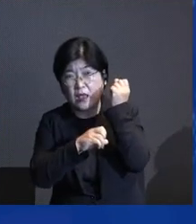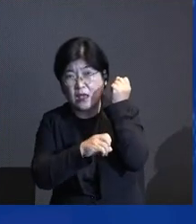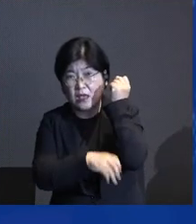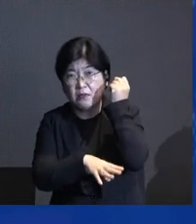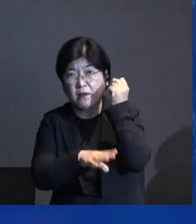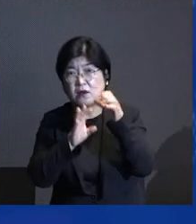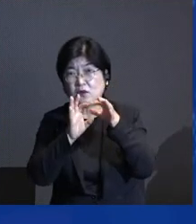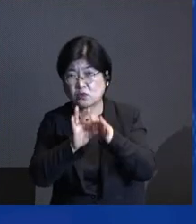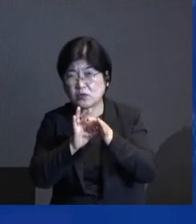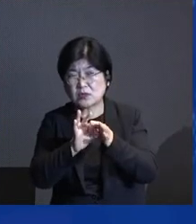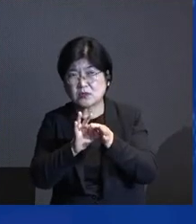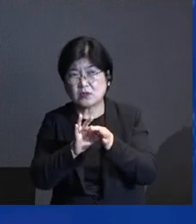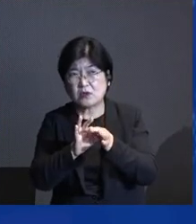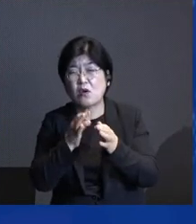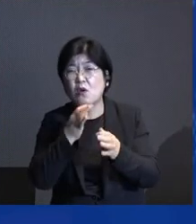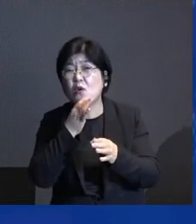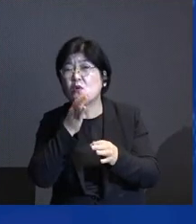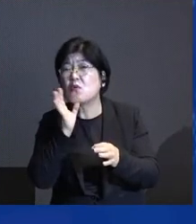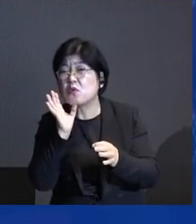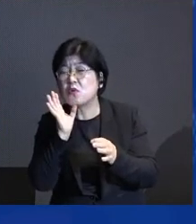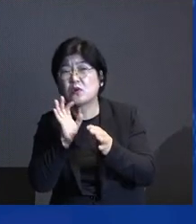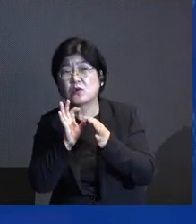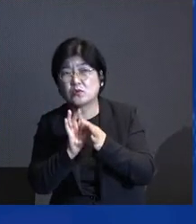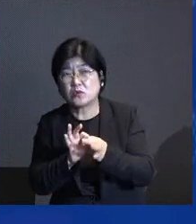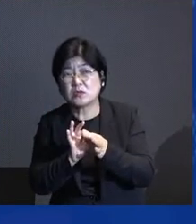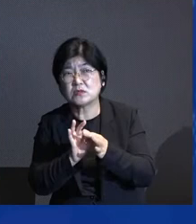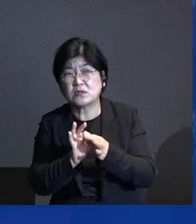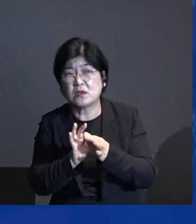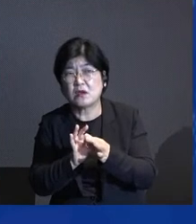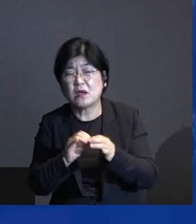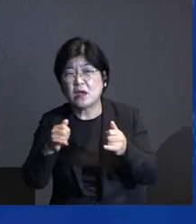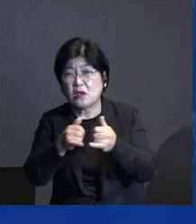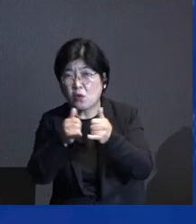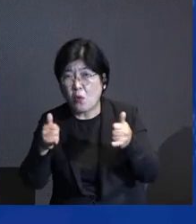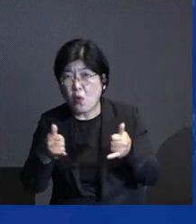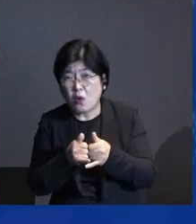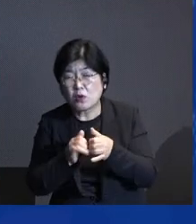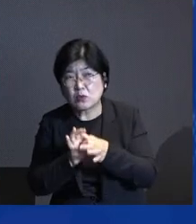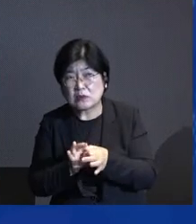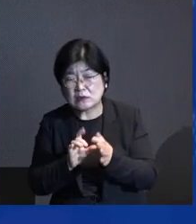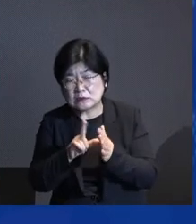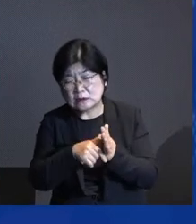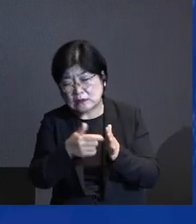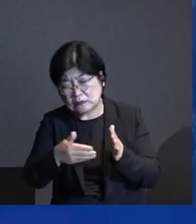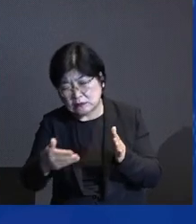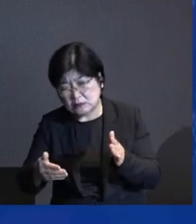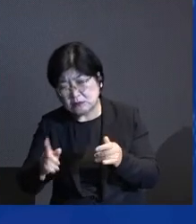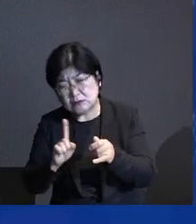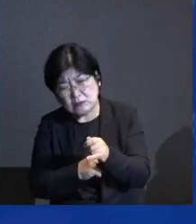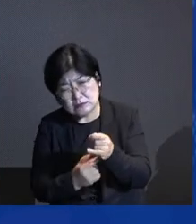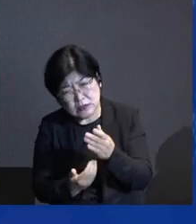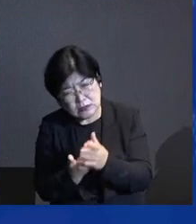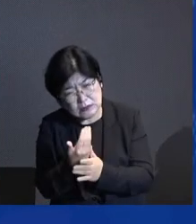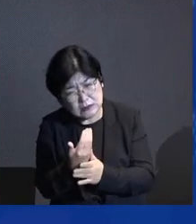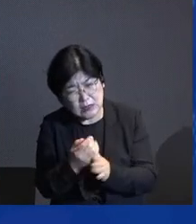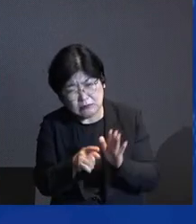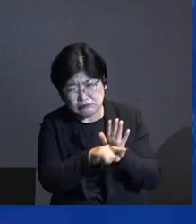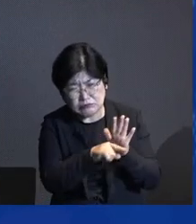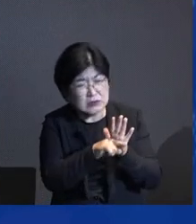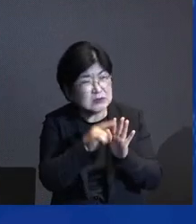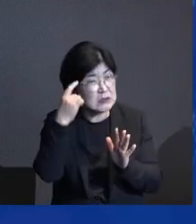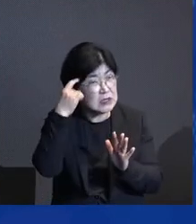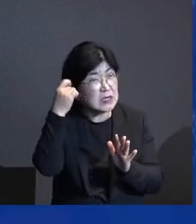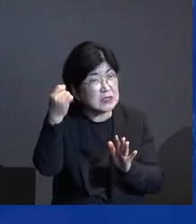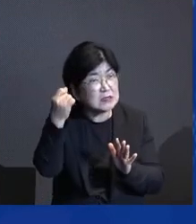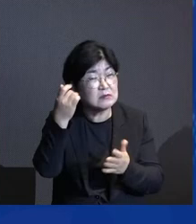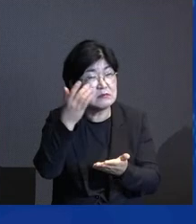should be considered in terms of both positive and negative aspects. In addition, it is